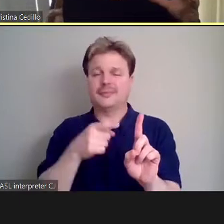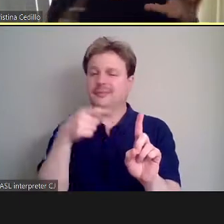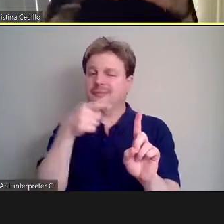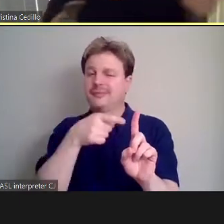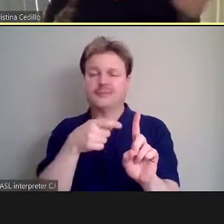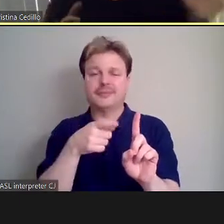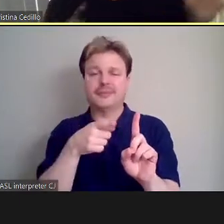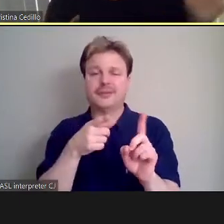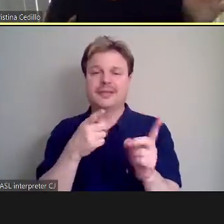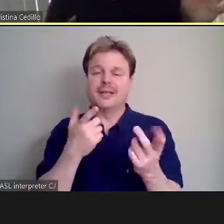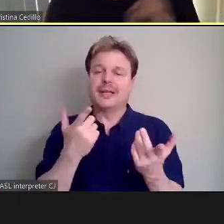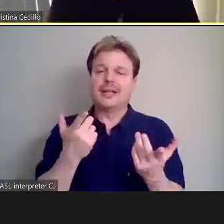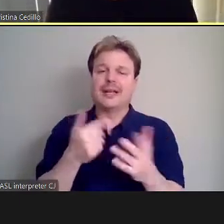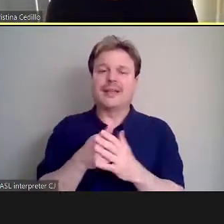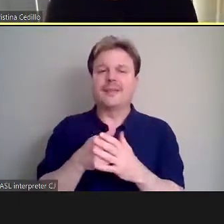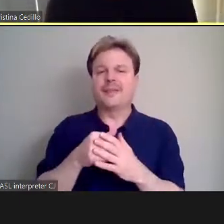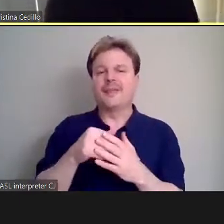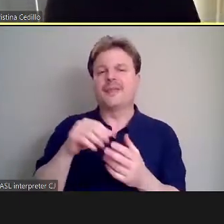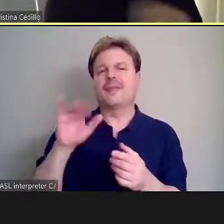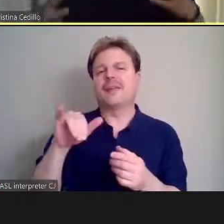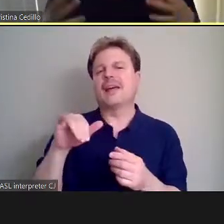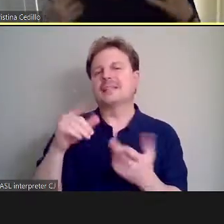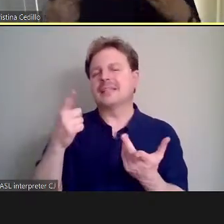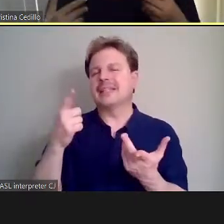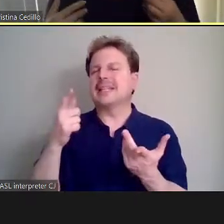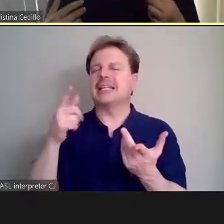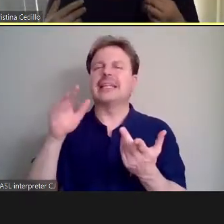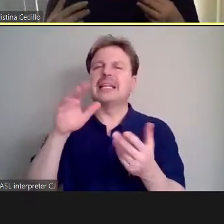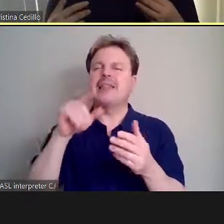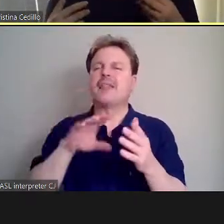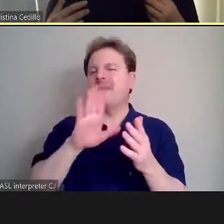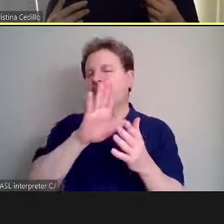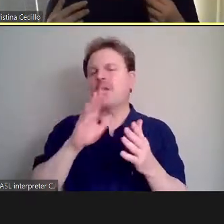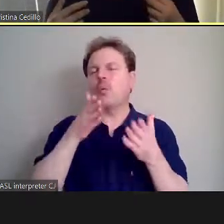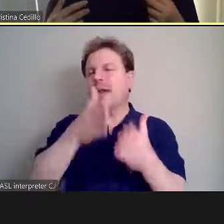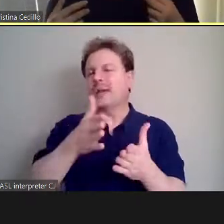is a difference Eli did a lot in academia. But also